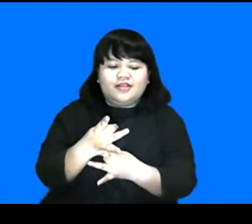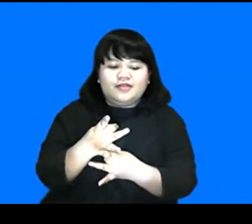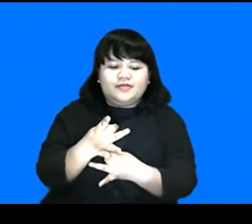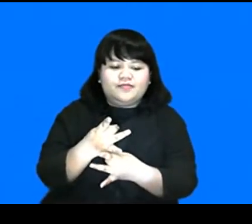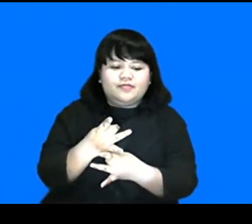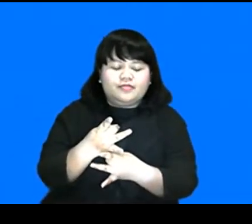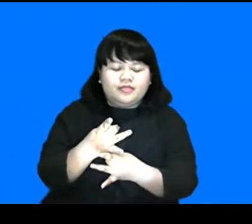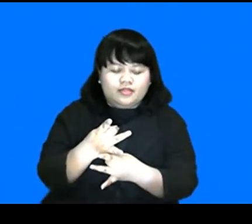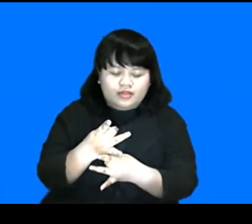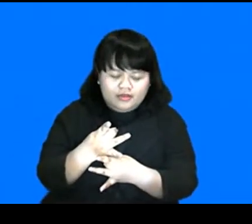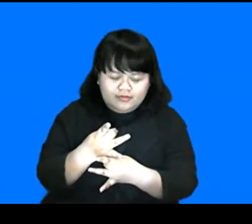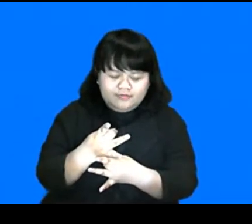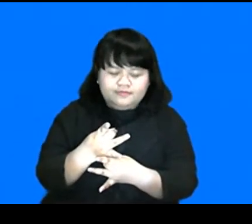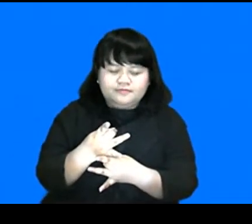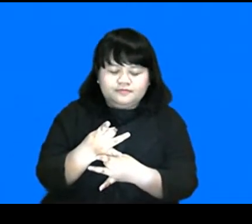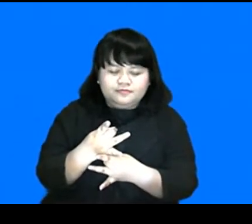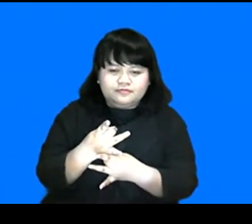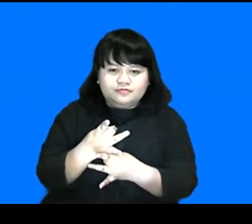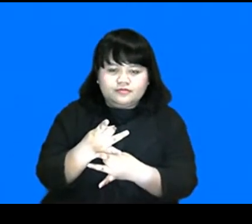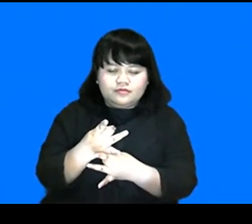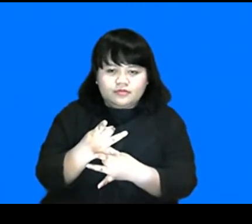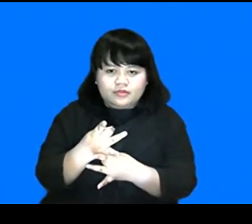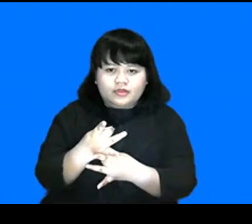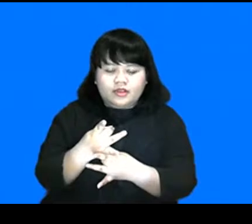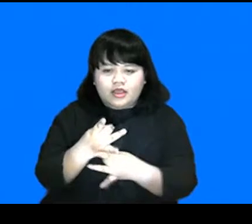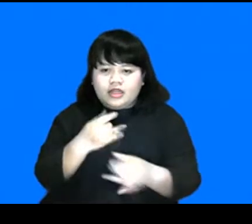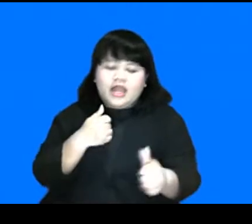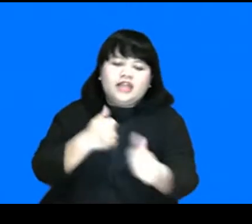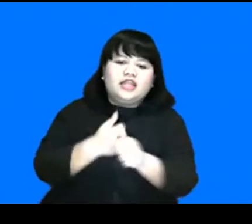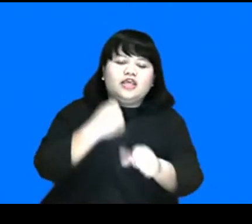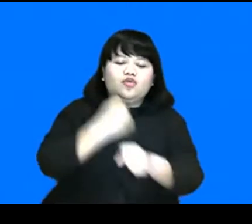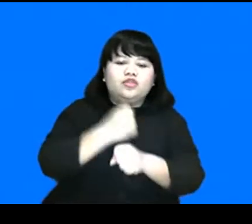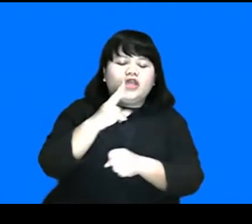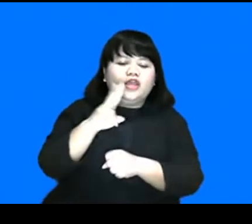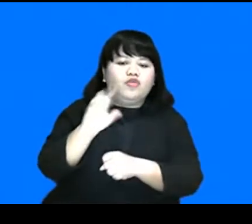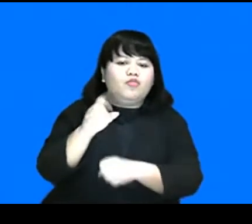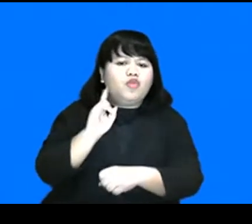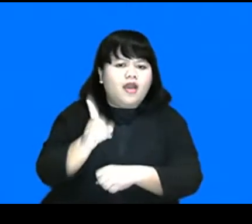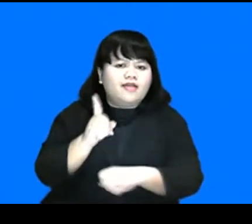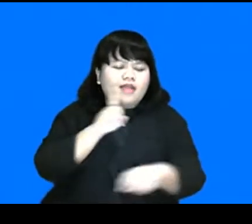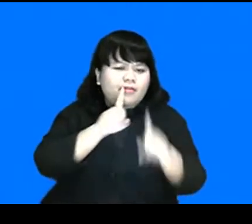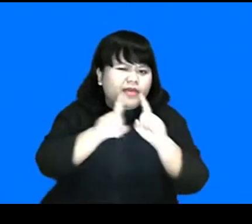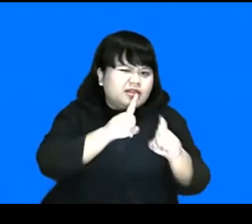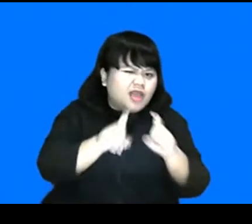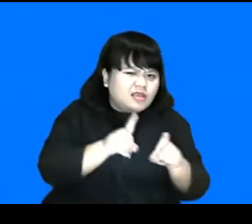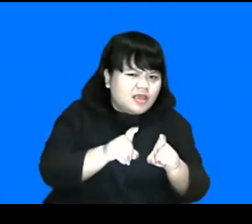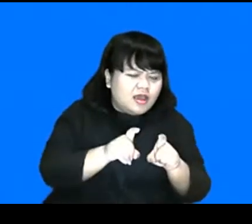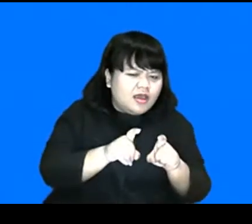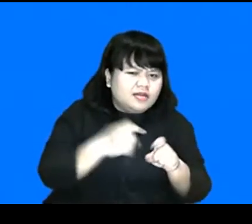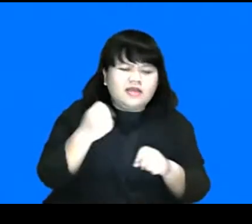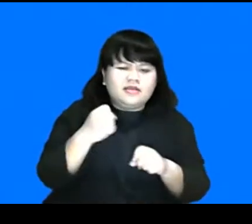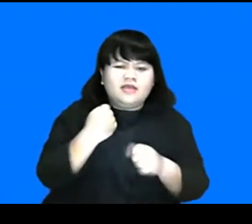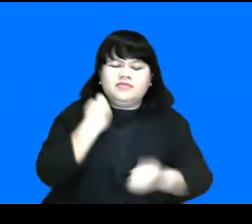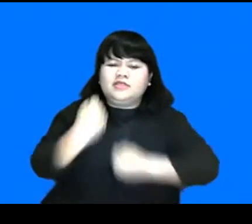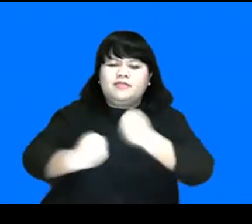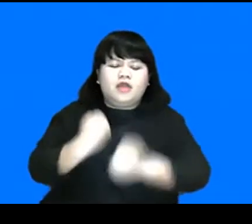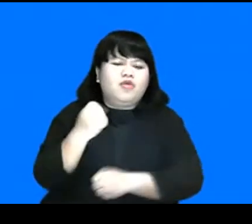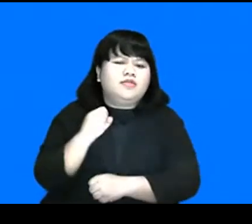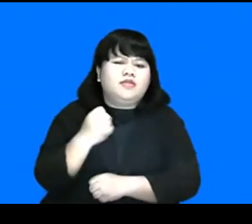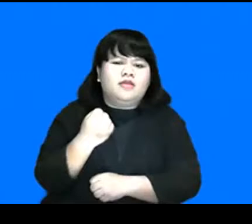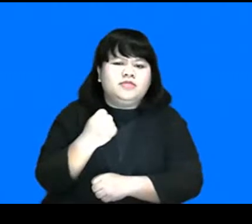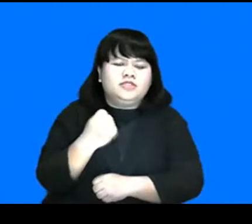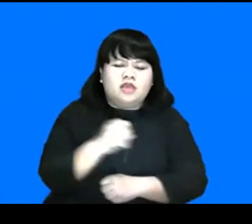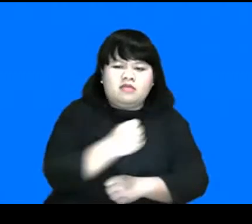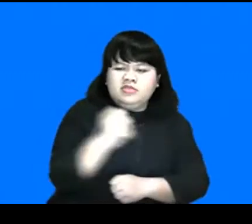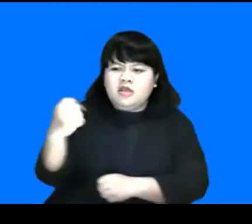G20s, there will be questions of people will be, well, you can't do this. This is not possible, thing like that. And then some of the issues has been touched